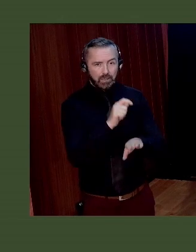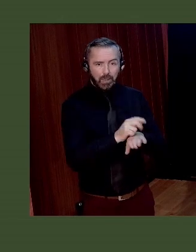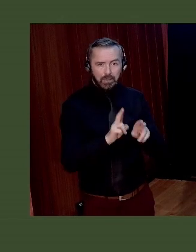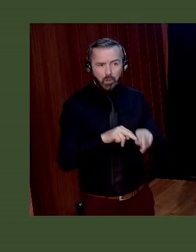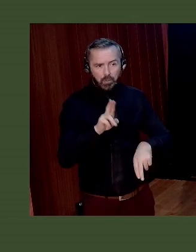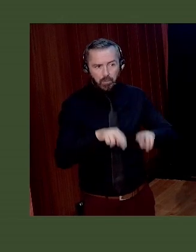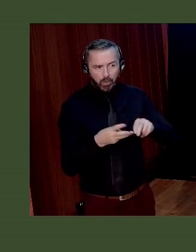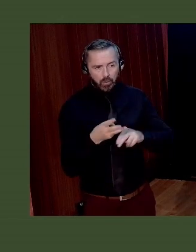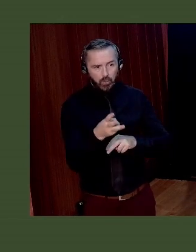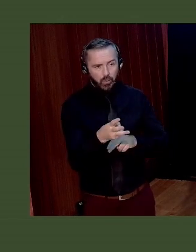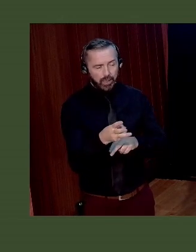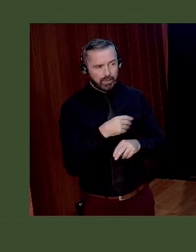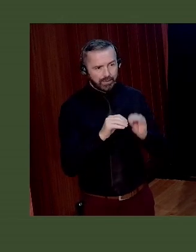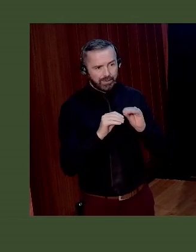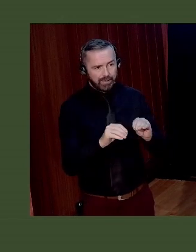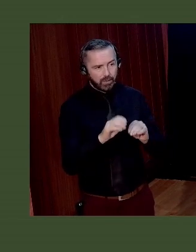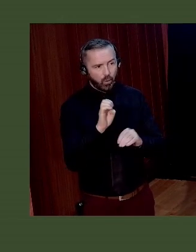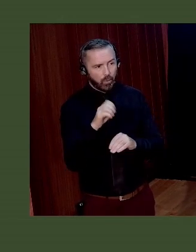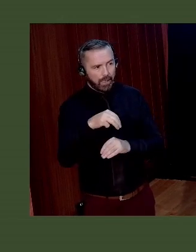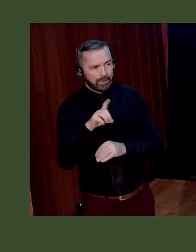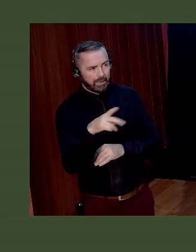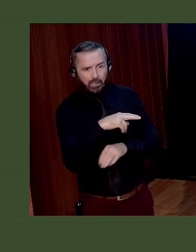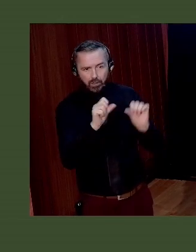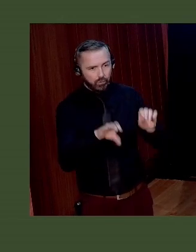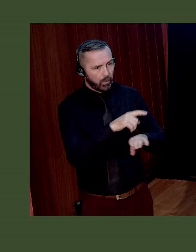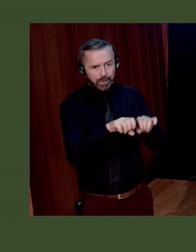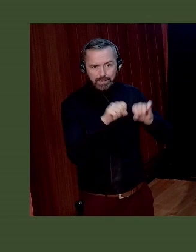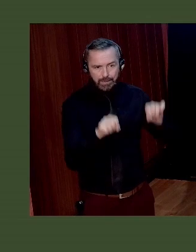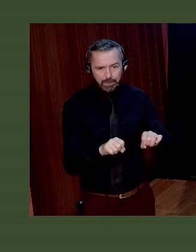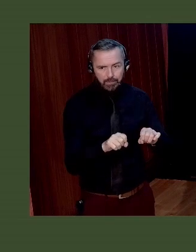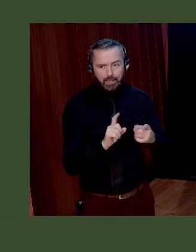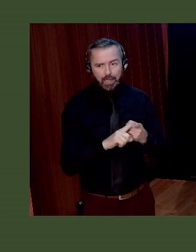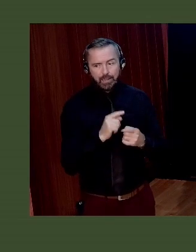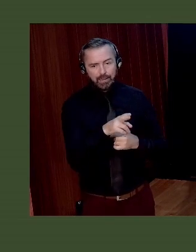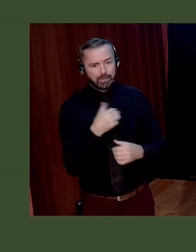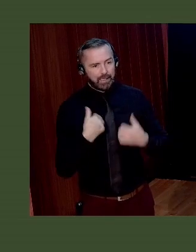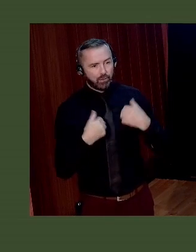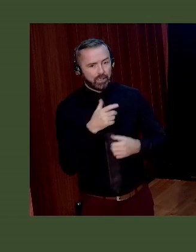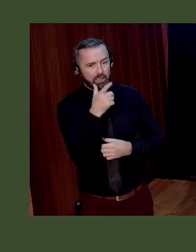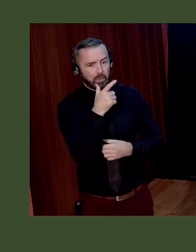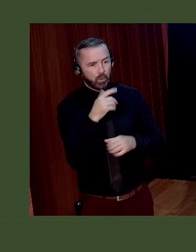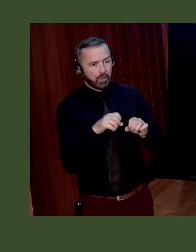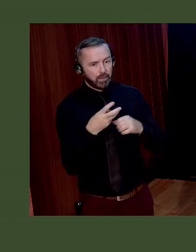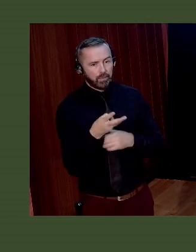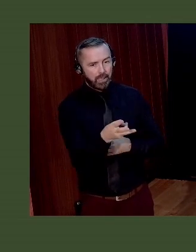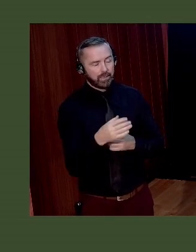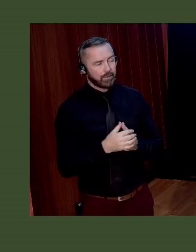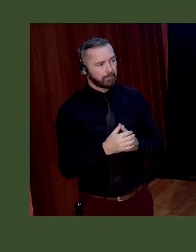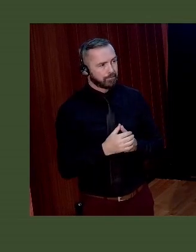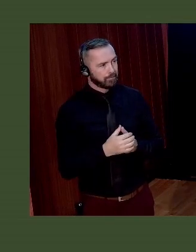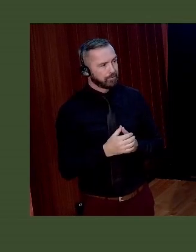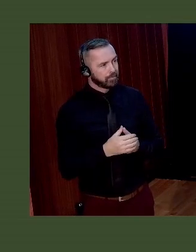modern methodology, although Owen McNeill himself did not agree with that and his interest in the spoken method. That's another